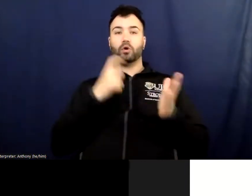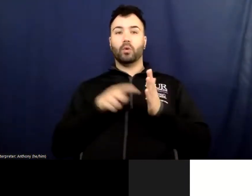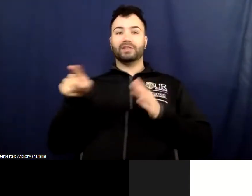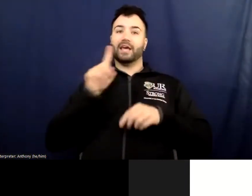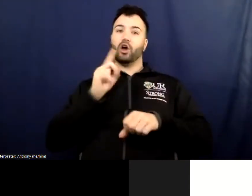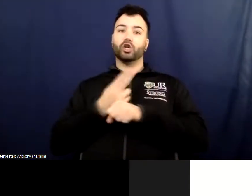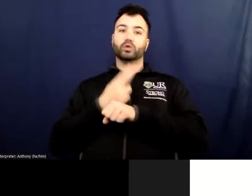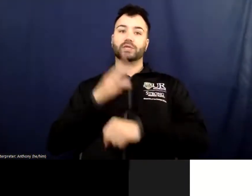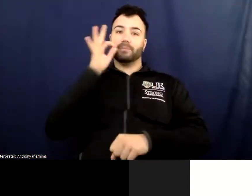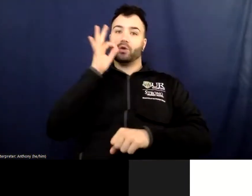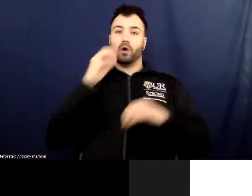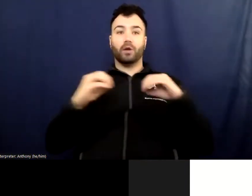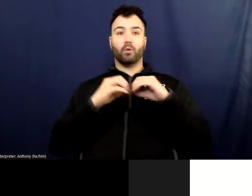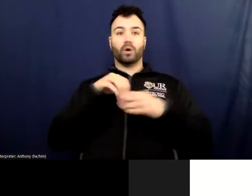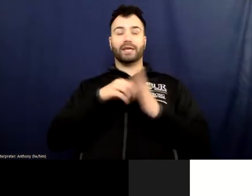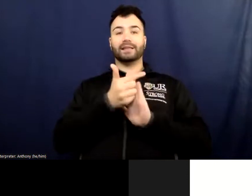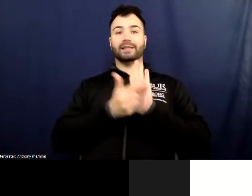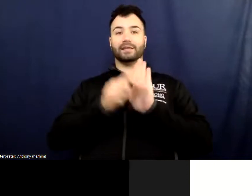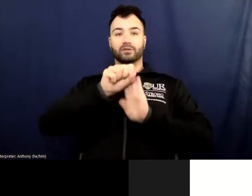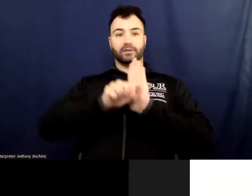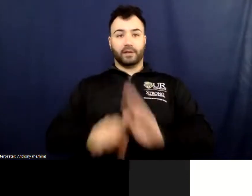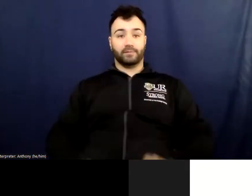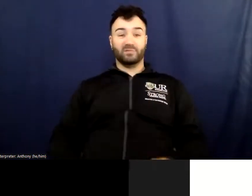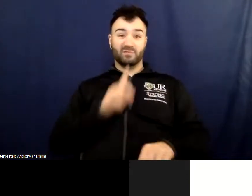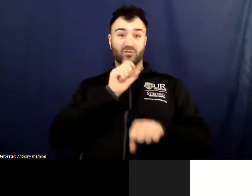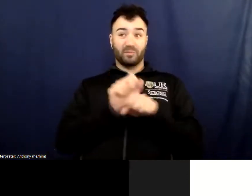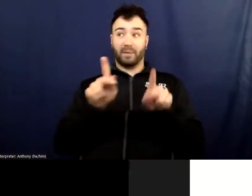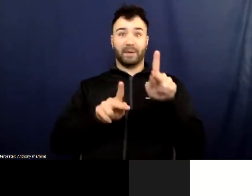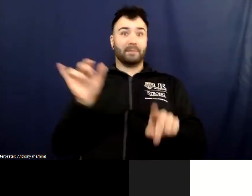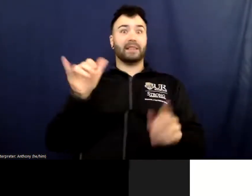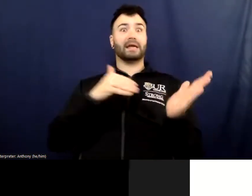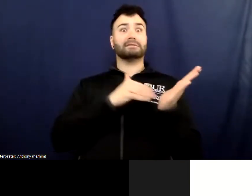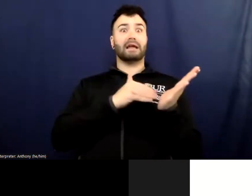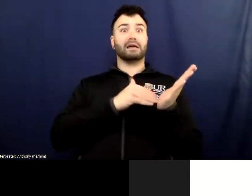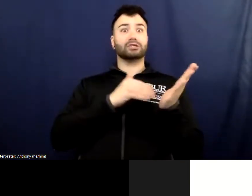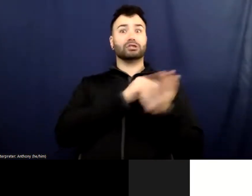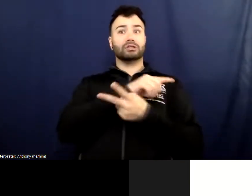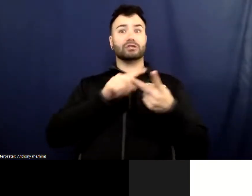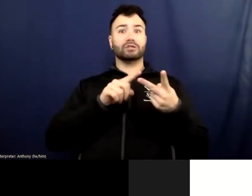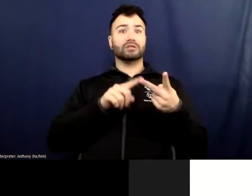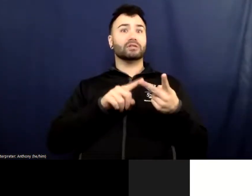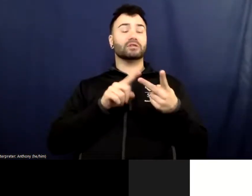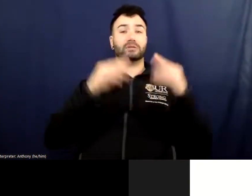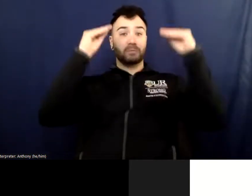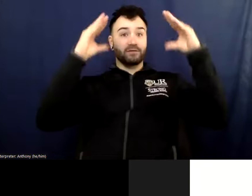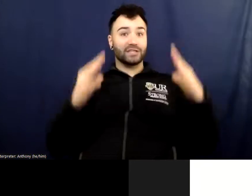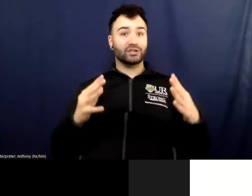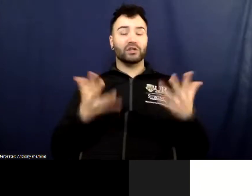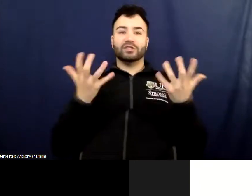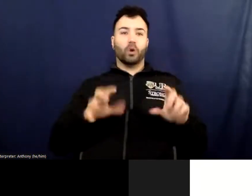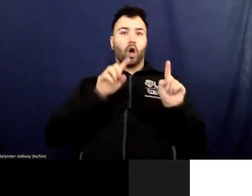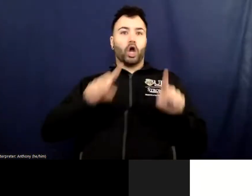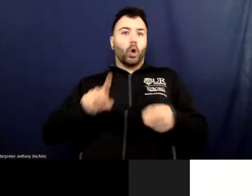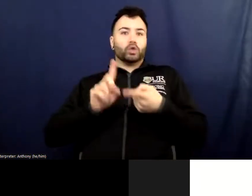more. People who are professionals, professors, doctors who want to get pot don't want to do it illegally because they don't want to lose their